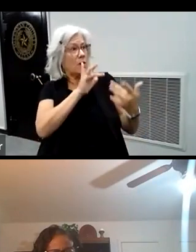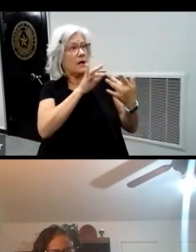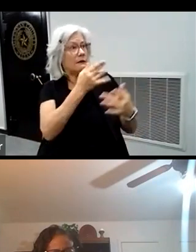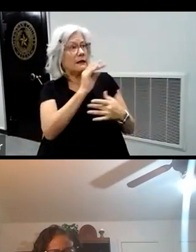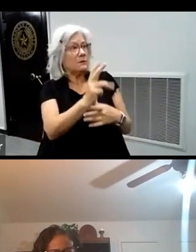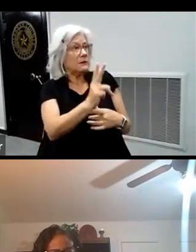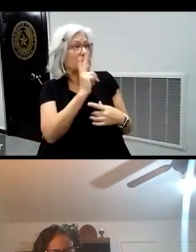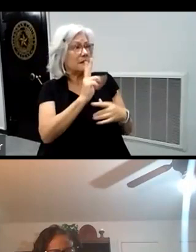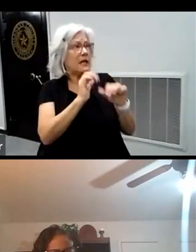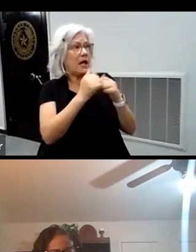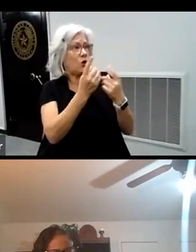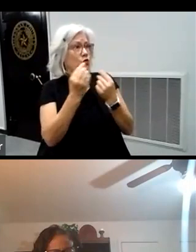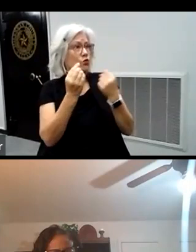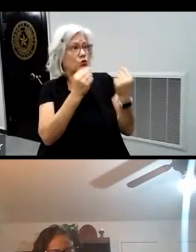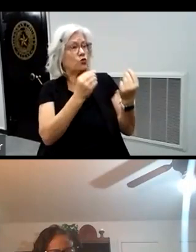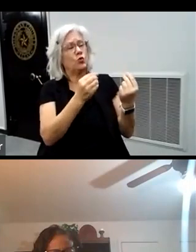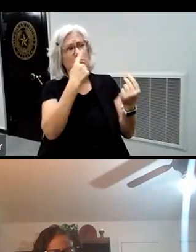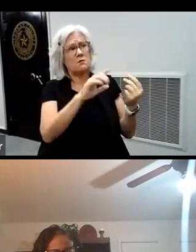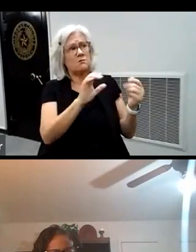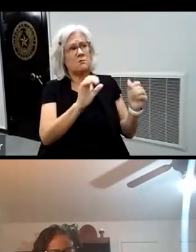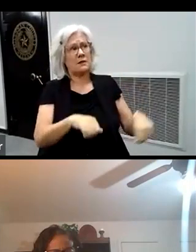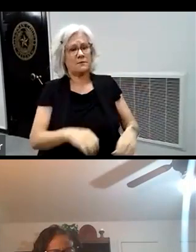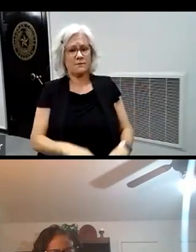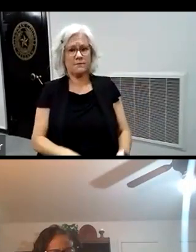a good plan. Okay. Thank you.